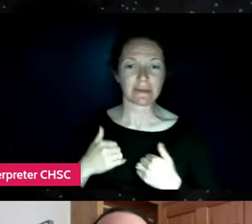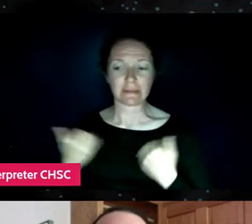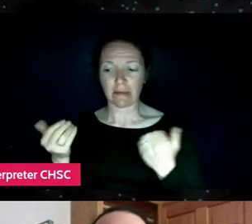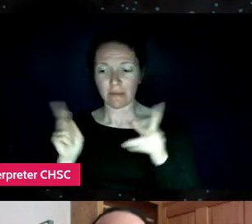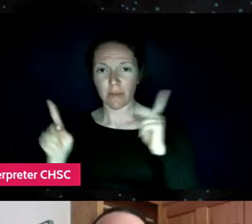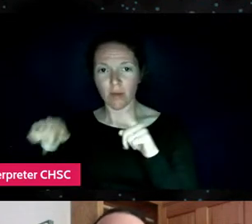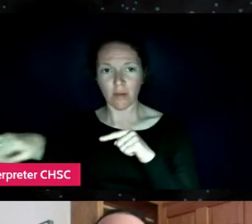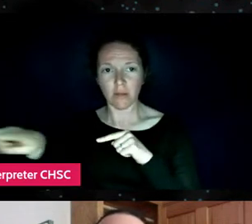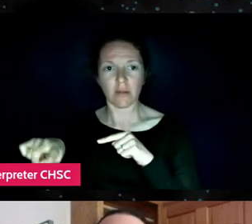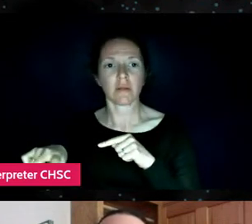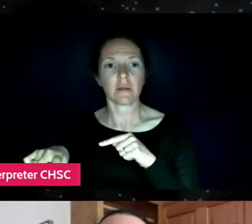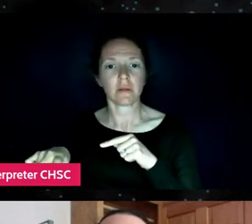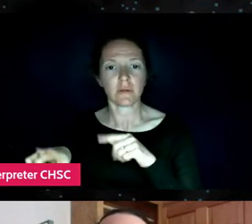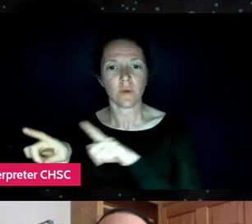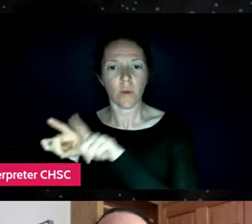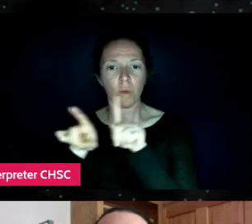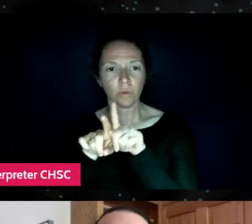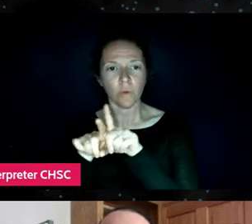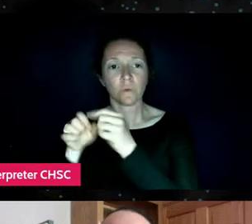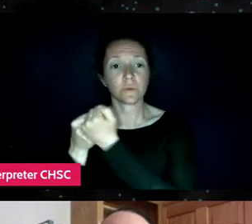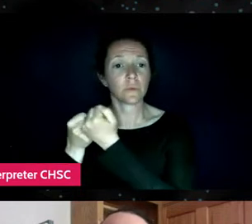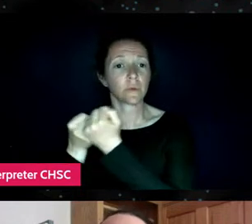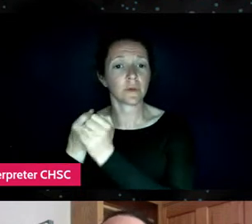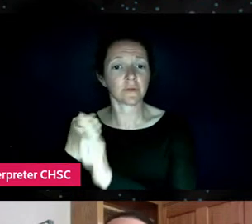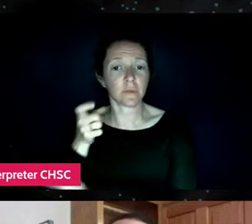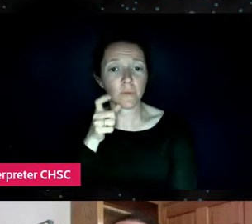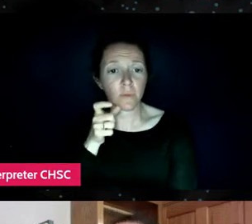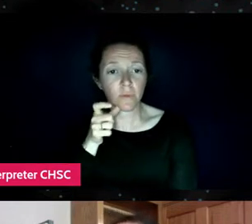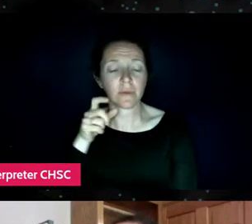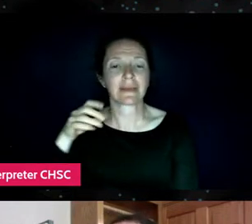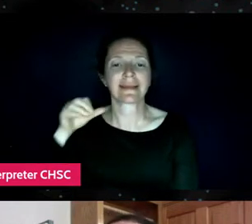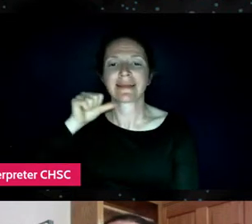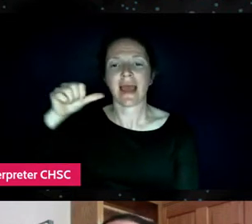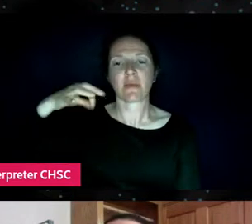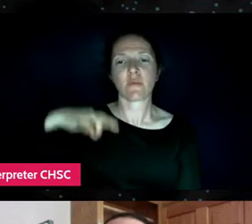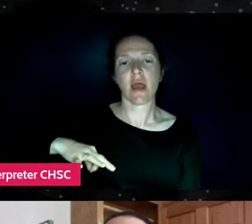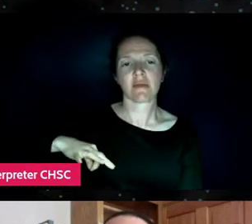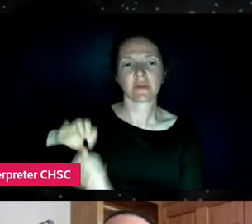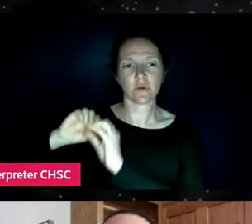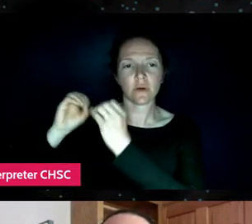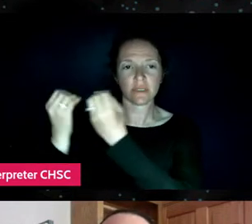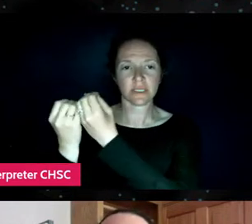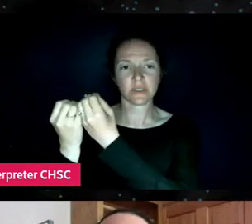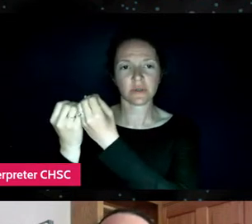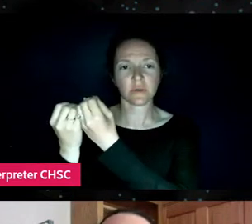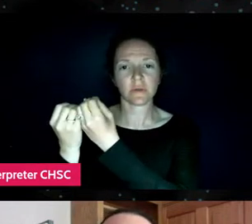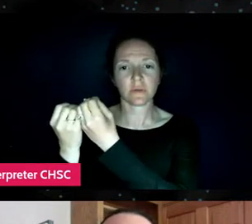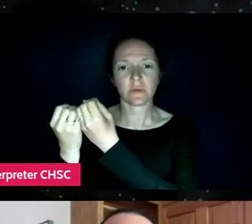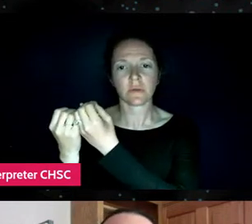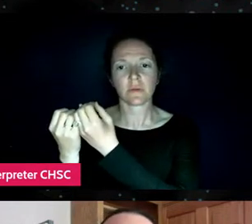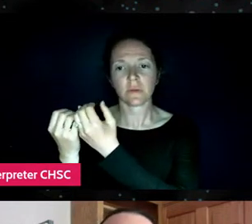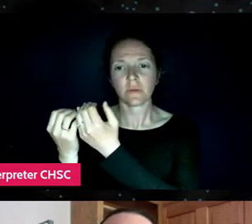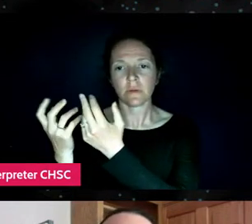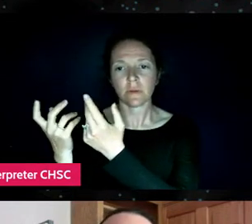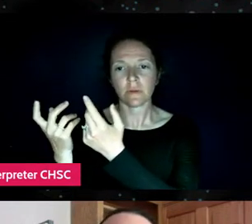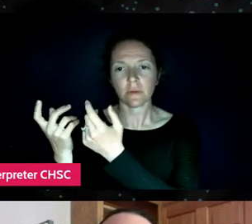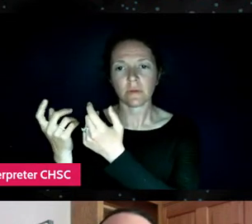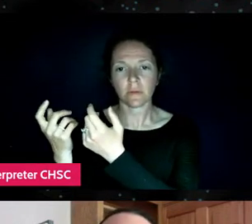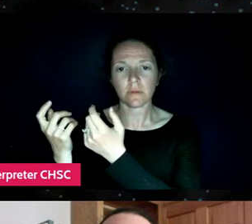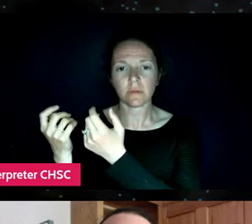also supported by the nonprofit organization that is